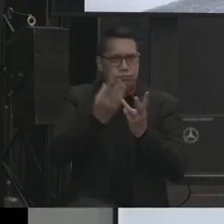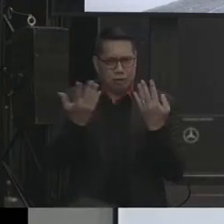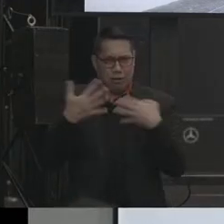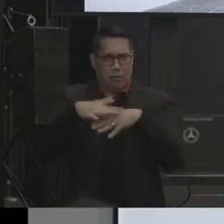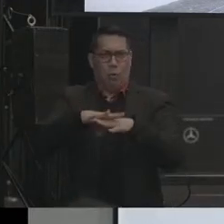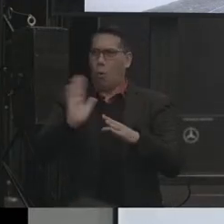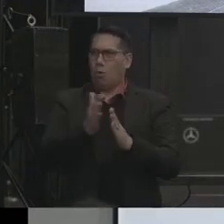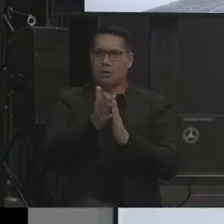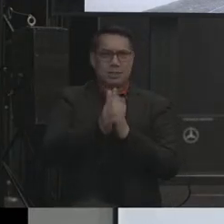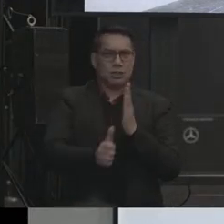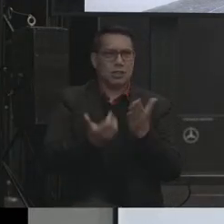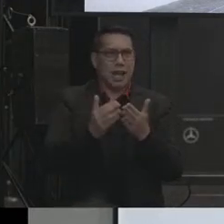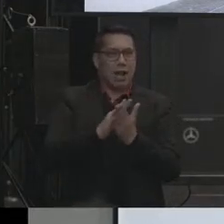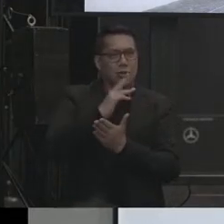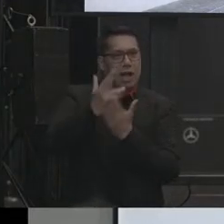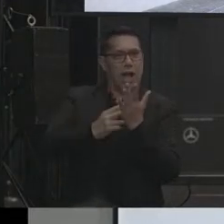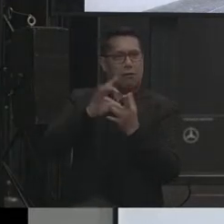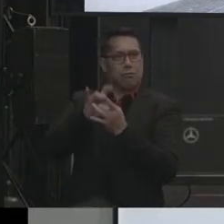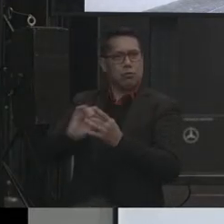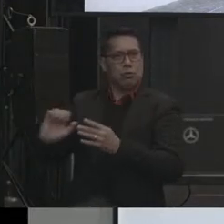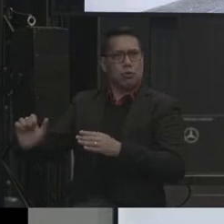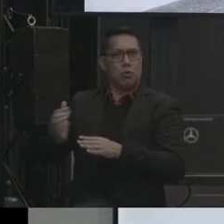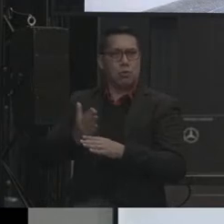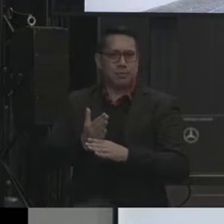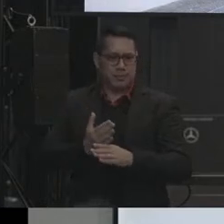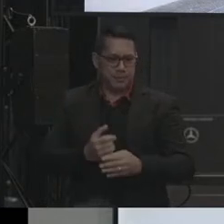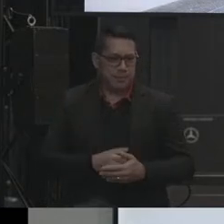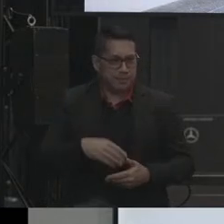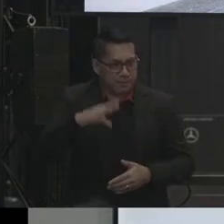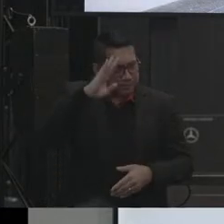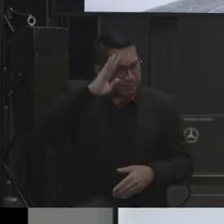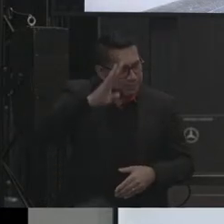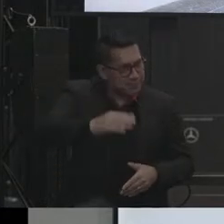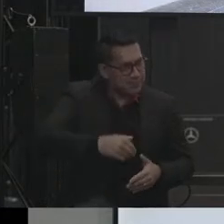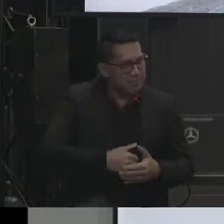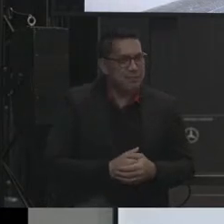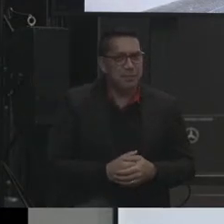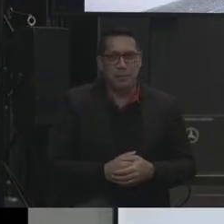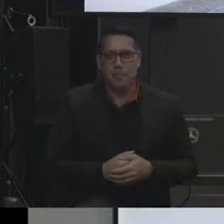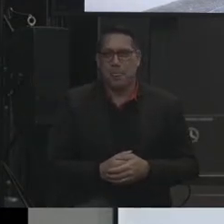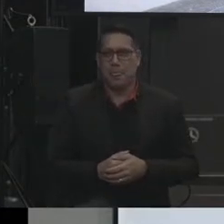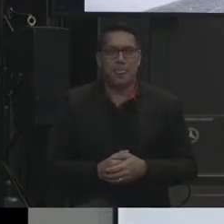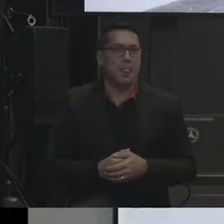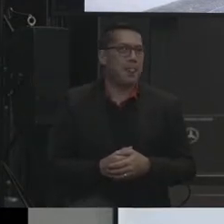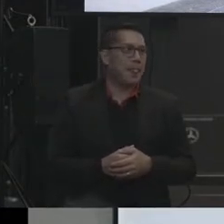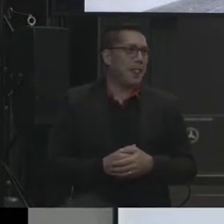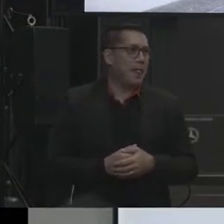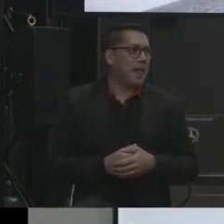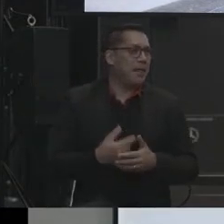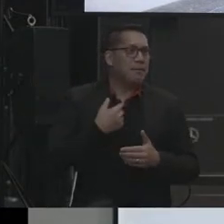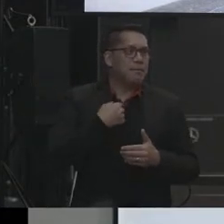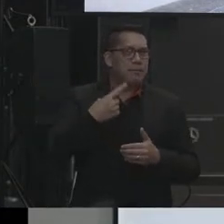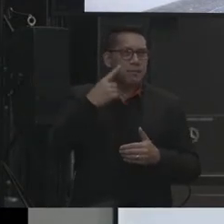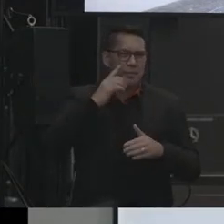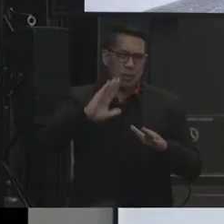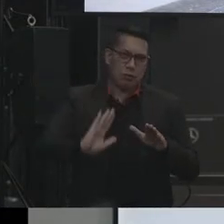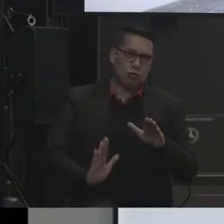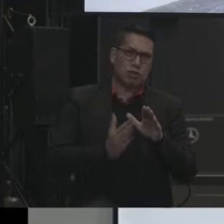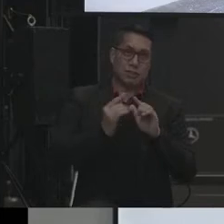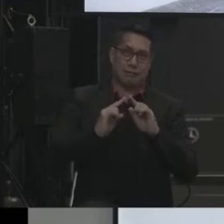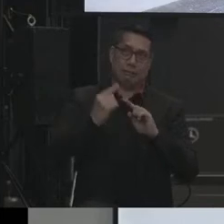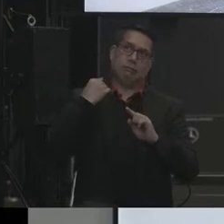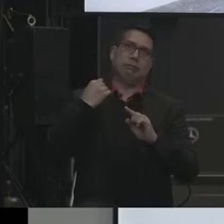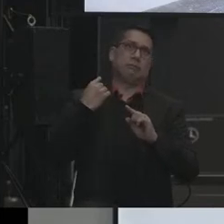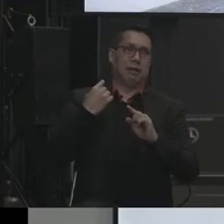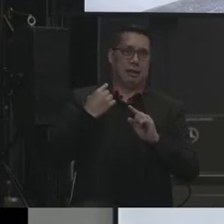how does art sit within your practice? Hello, everyone. So, yeah, I mean, I guess